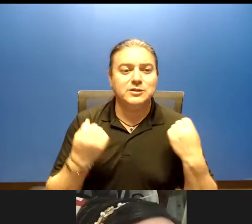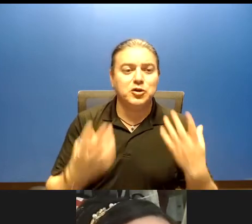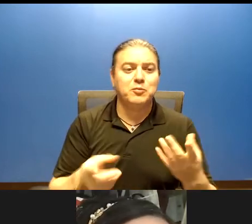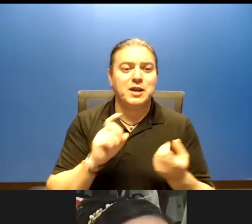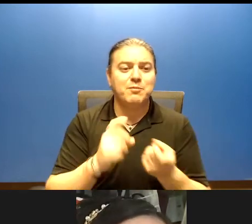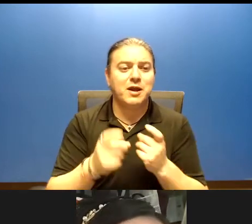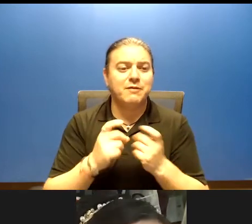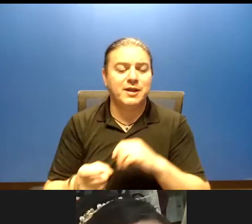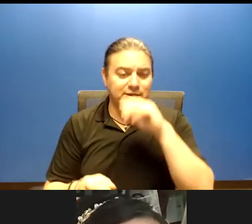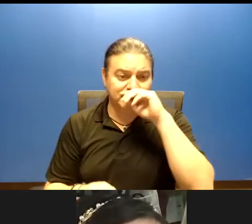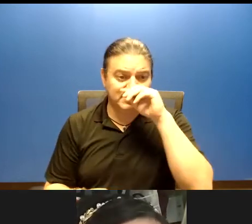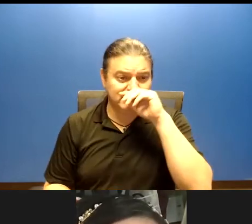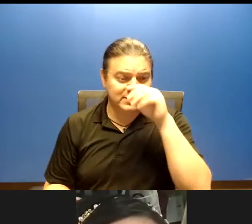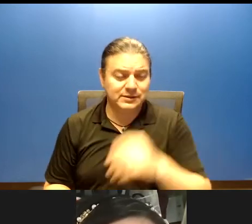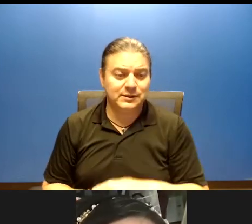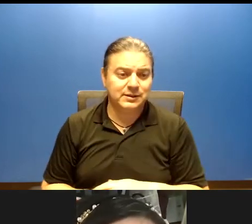So